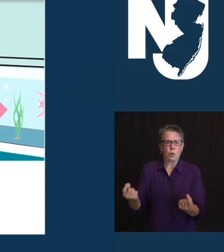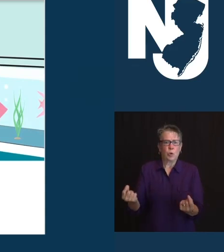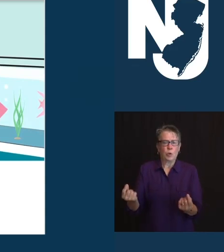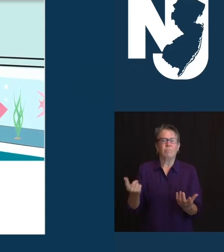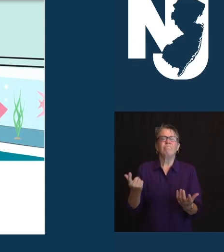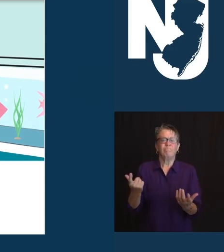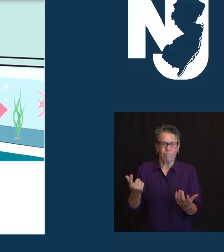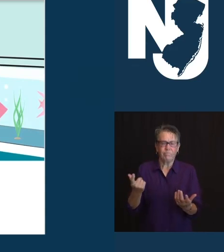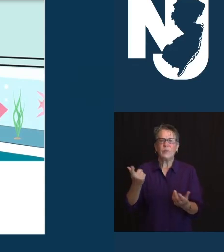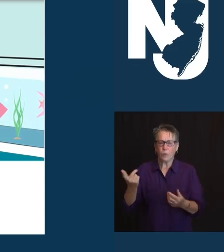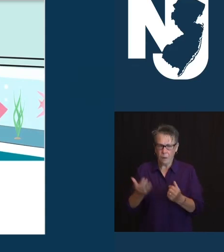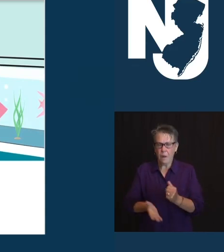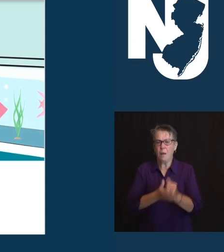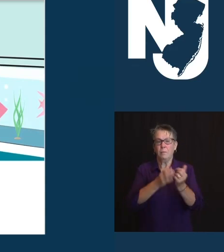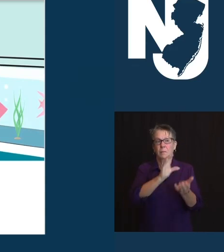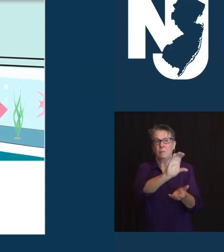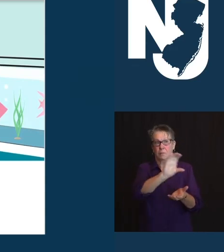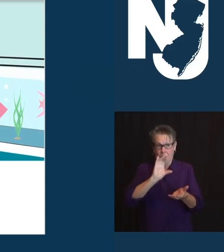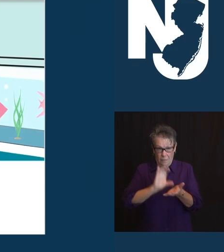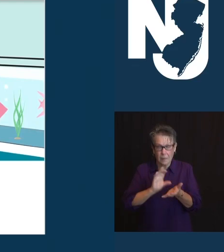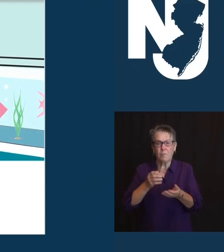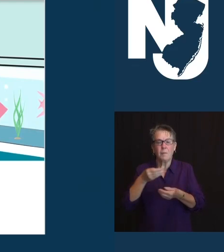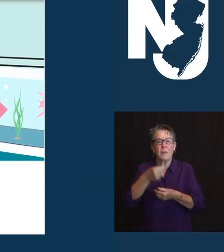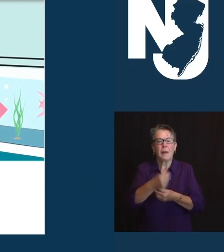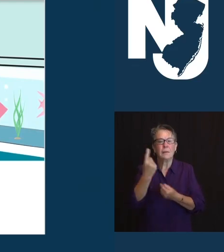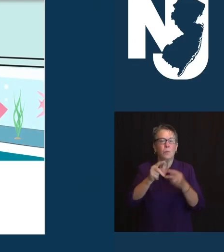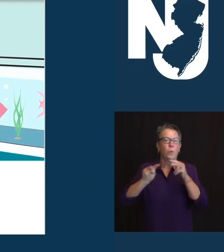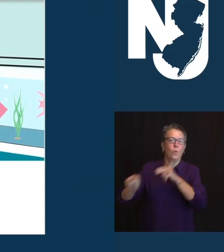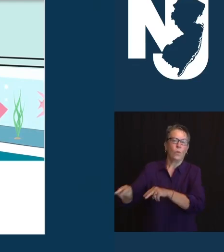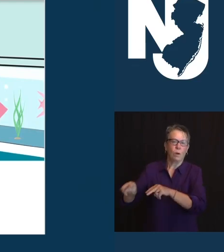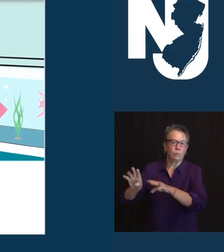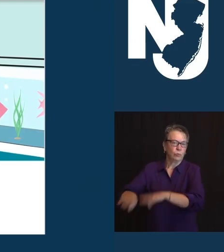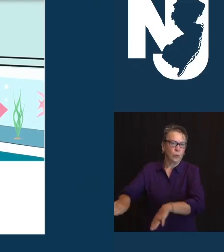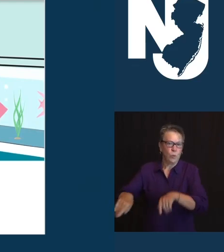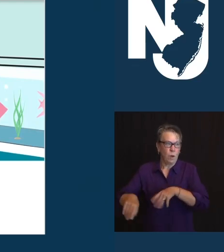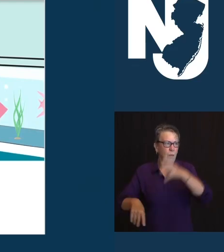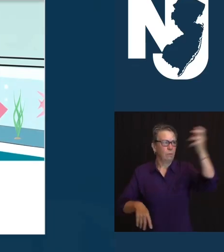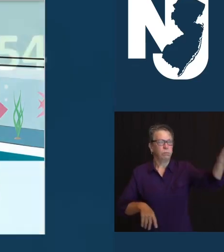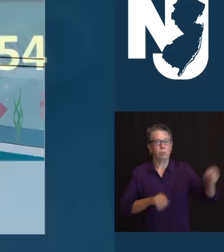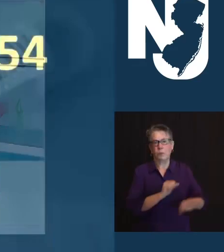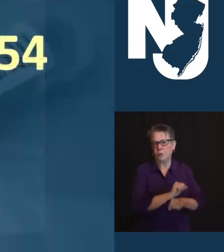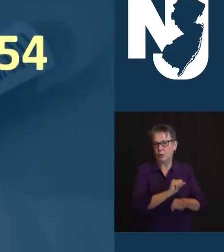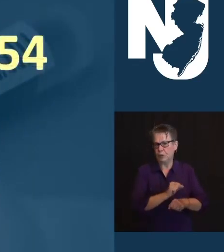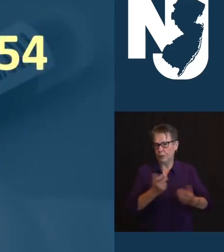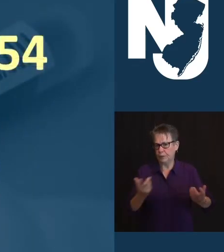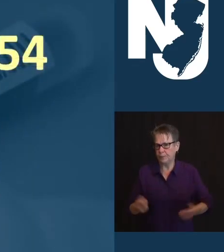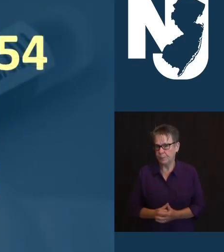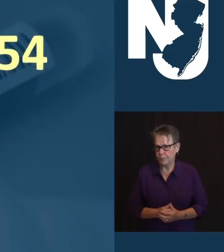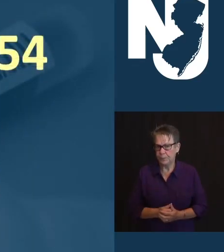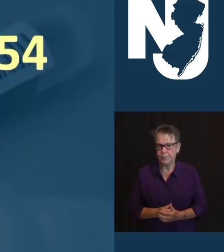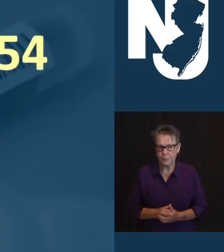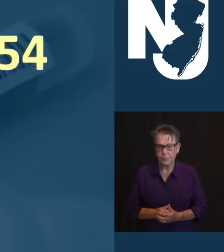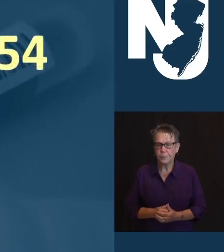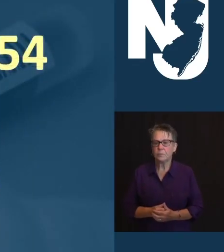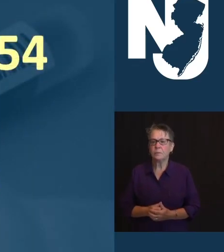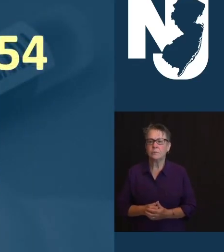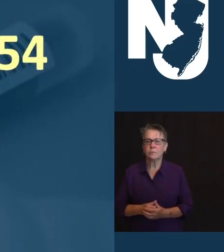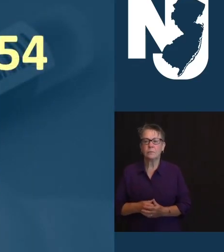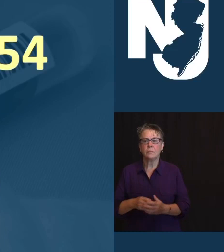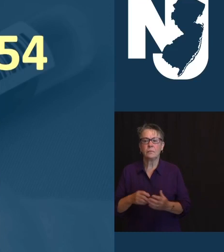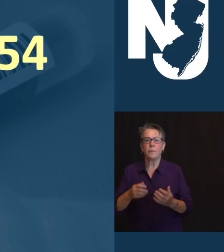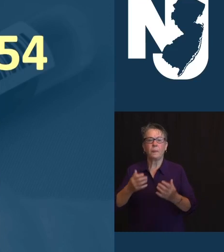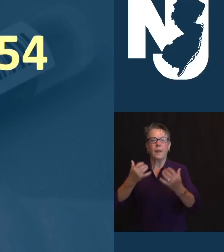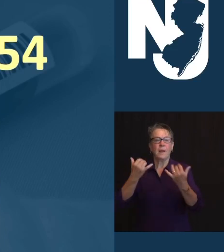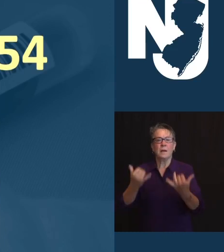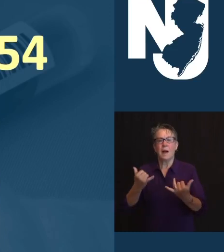equally outstanding team. With that, Judy, can we go to the overnights, if that's all right? We had an additional 396